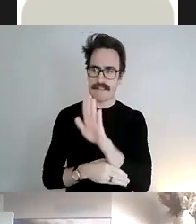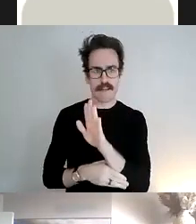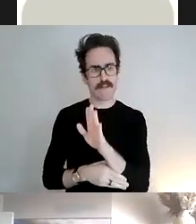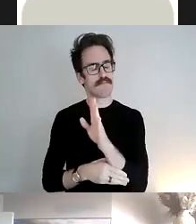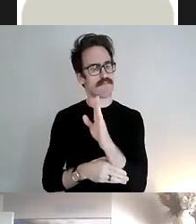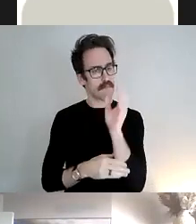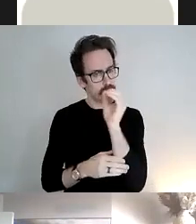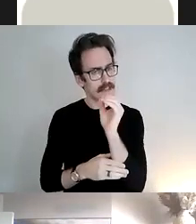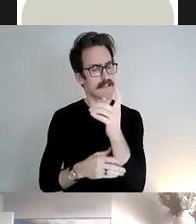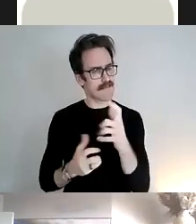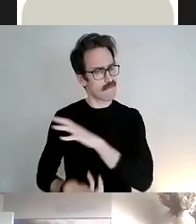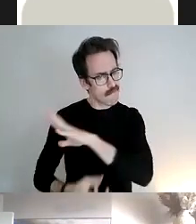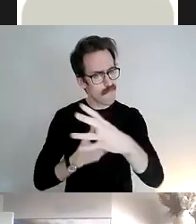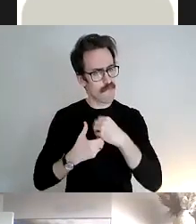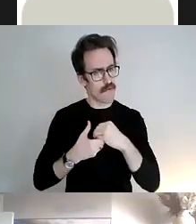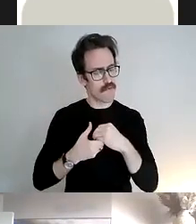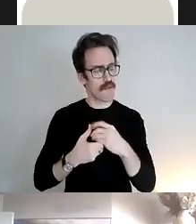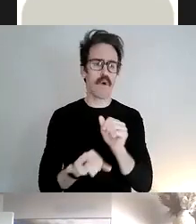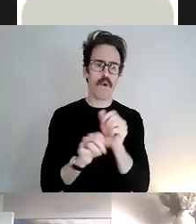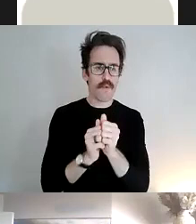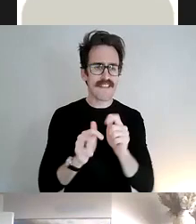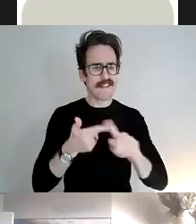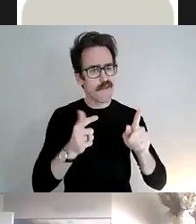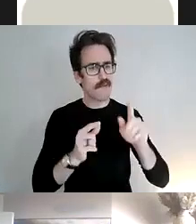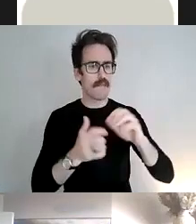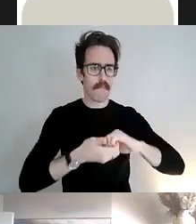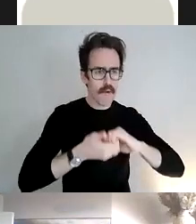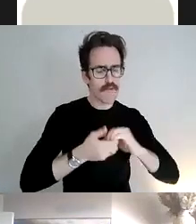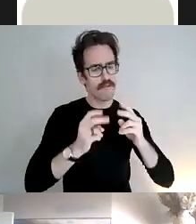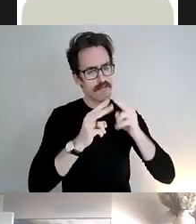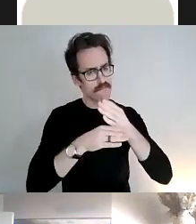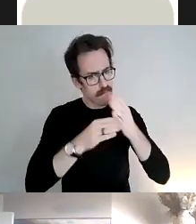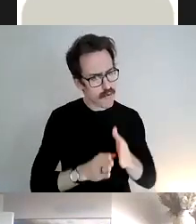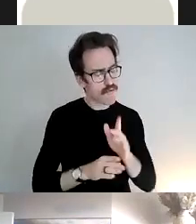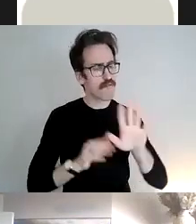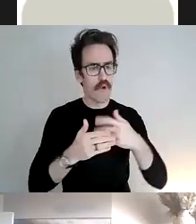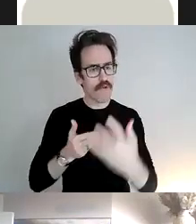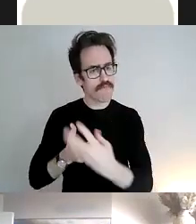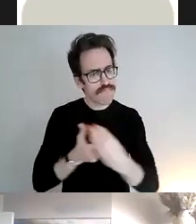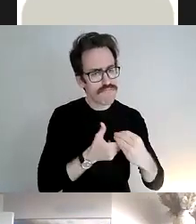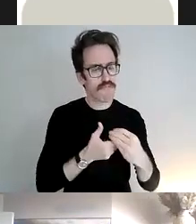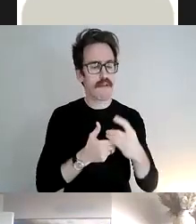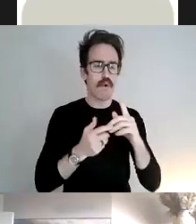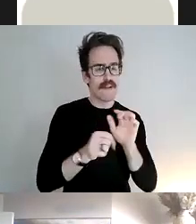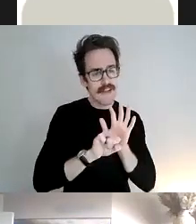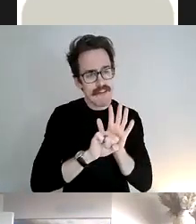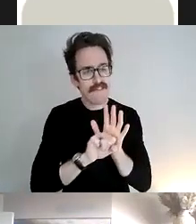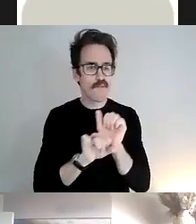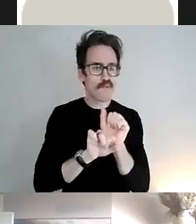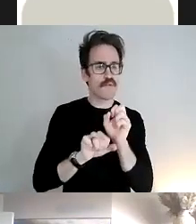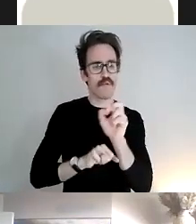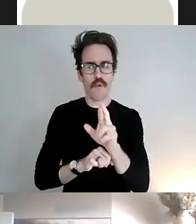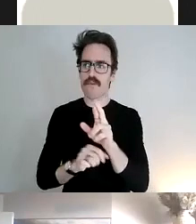through our collaboration with community partners through training, education, and outreach, and advocacy work to ensure that seniors are safe